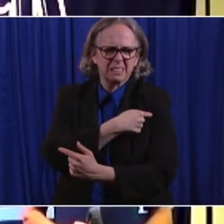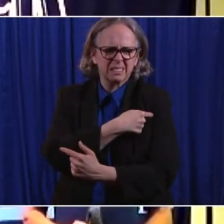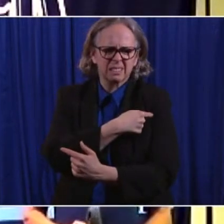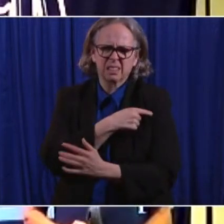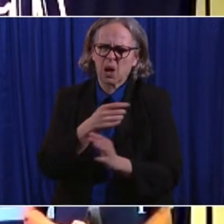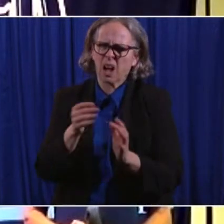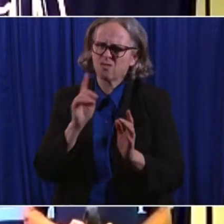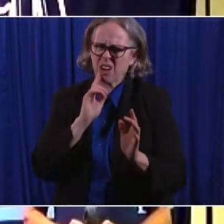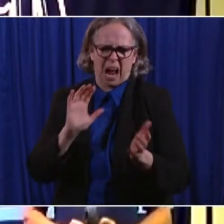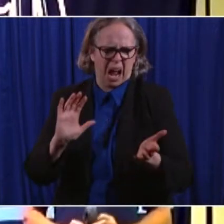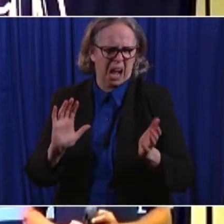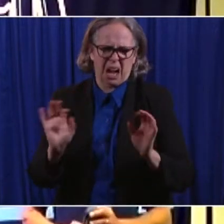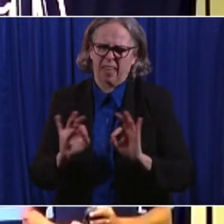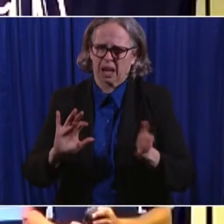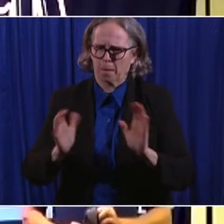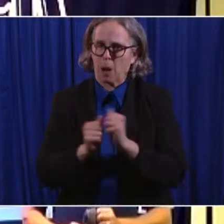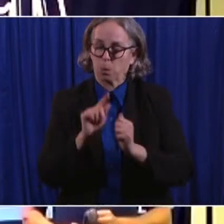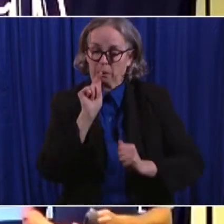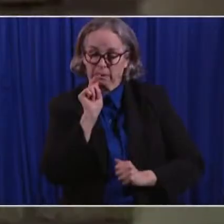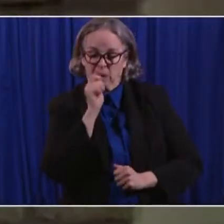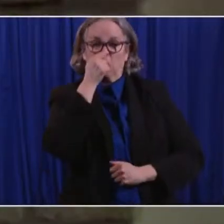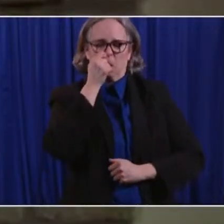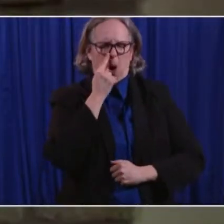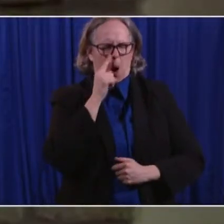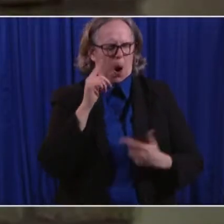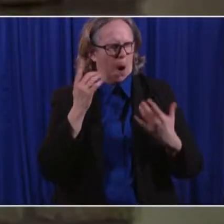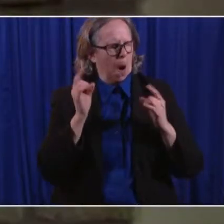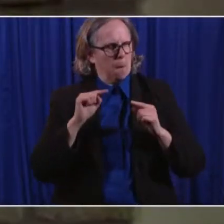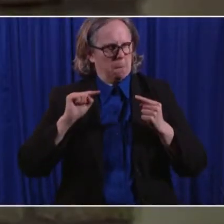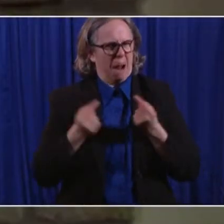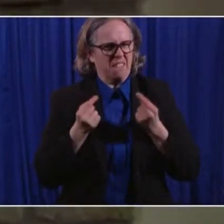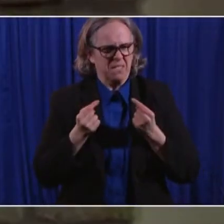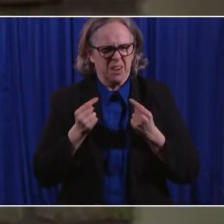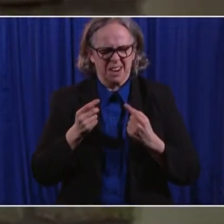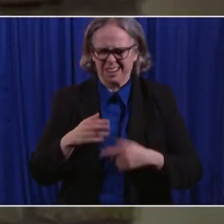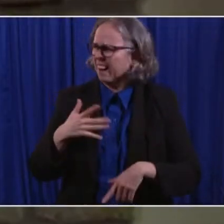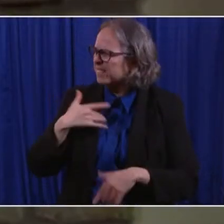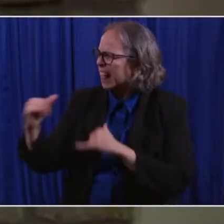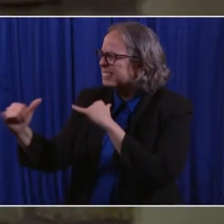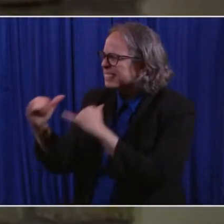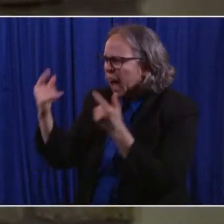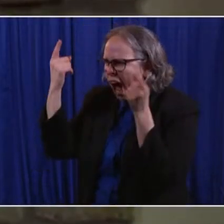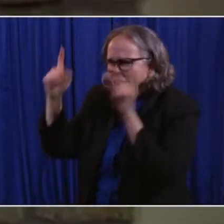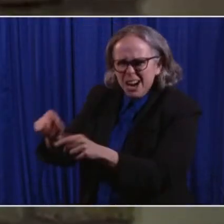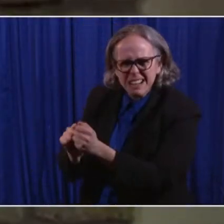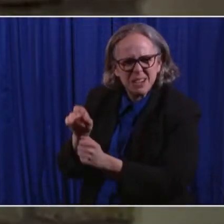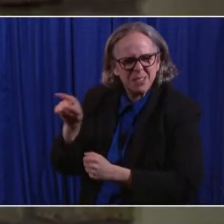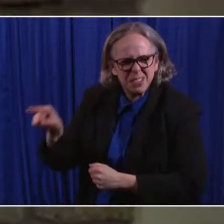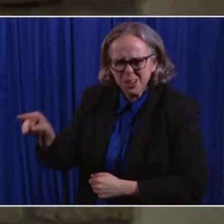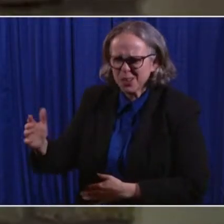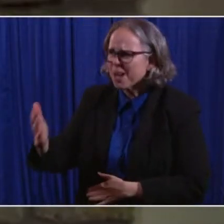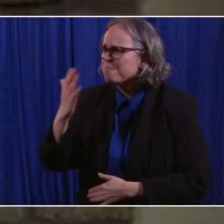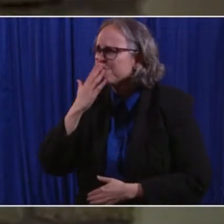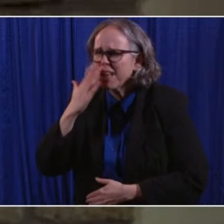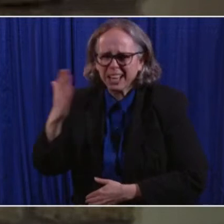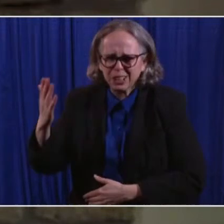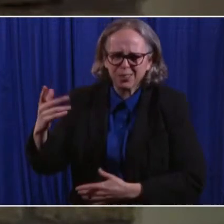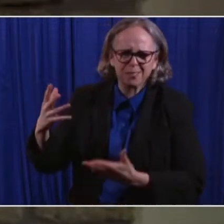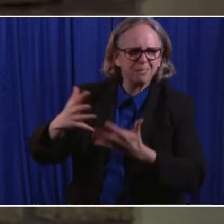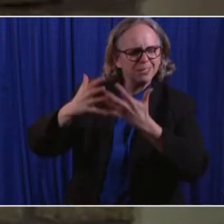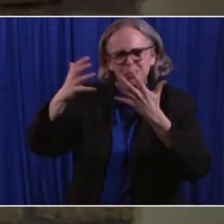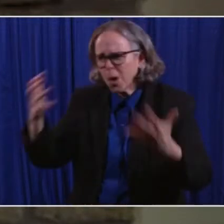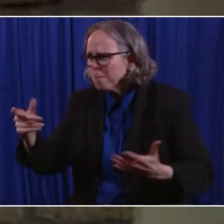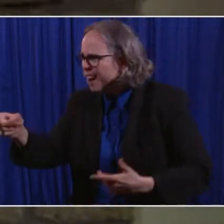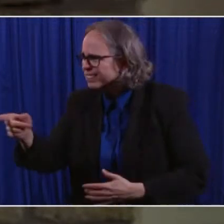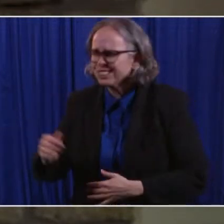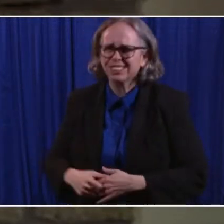nose, I'll say that. So, Yeah, that was my experience as well. So, well, great. Mayor, thank you very much. And Shirley, thank you. And John,